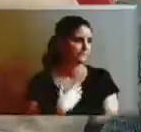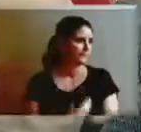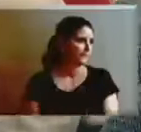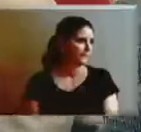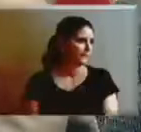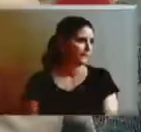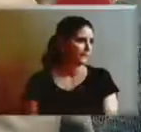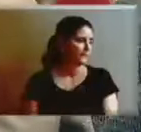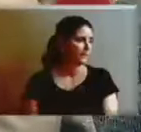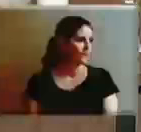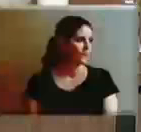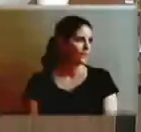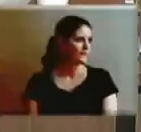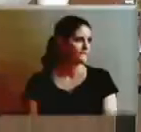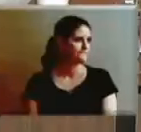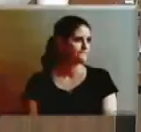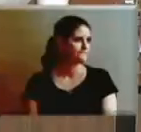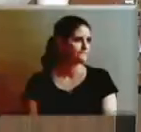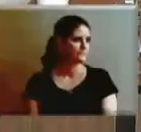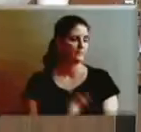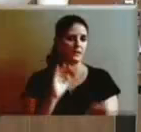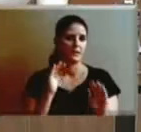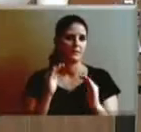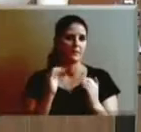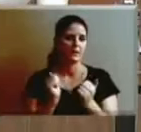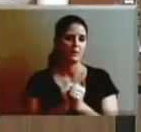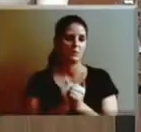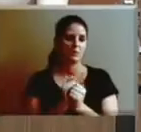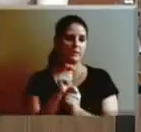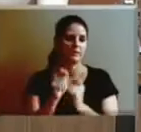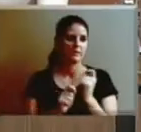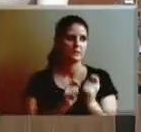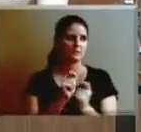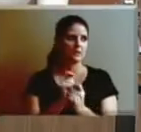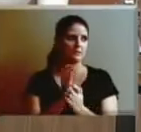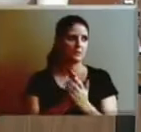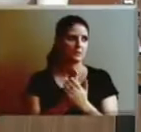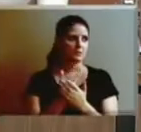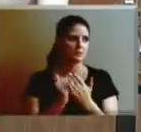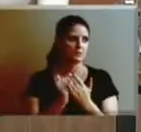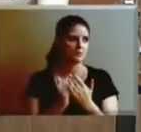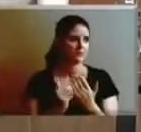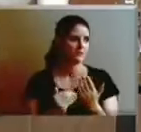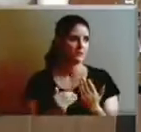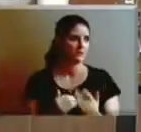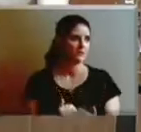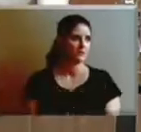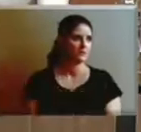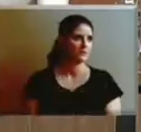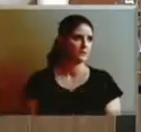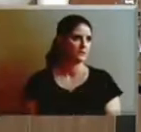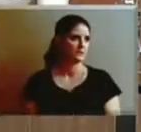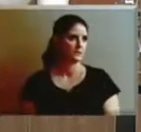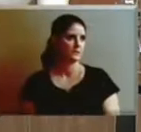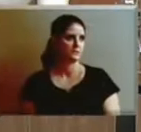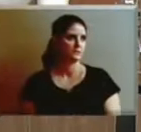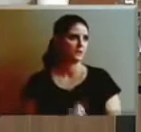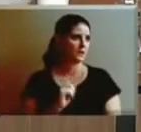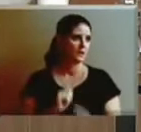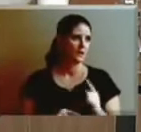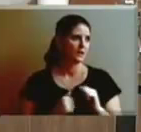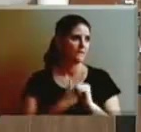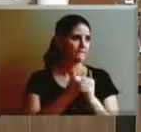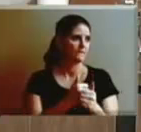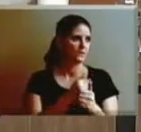What's the total? I mean, compare it to the break-even budget, and you're gonna. I guess you're just gonna have to walk us through because I can't follow all those numbers.